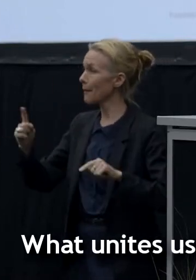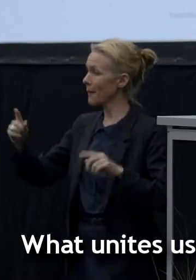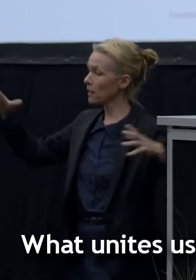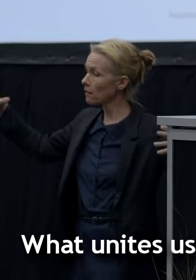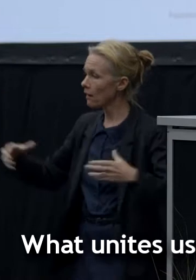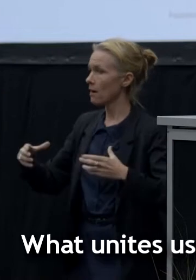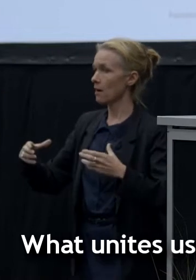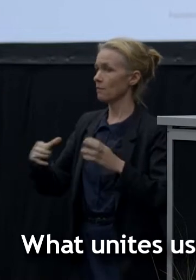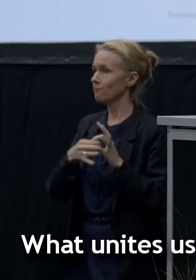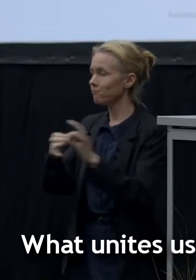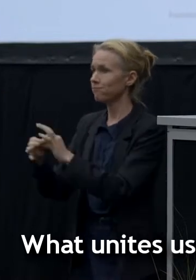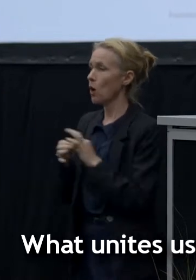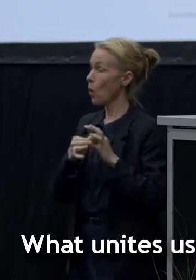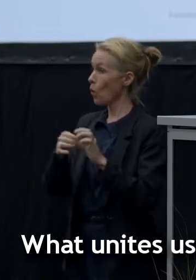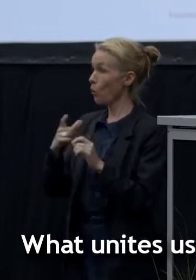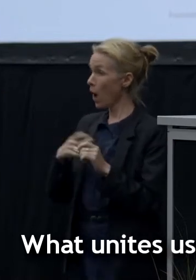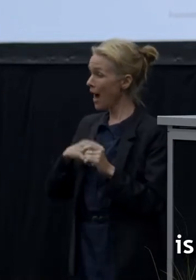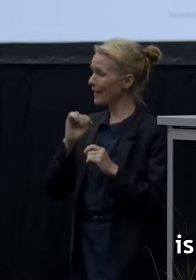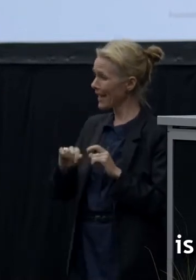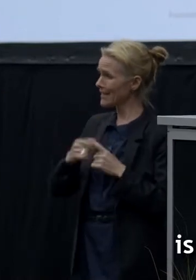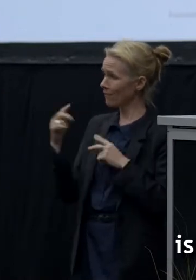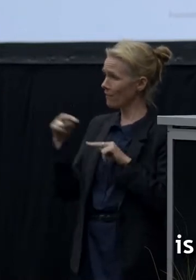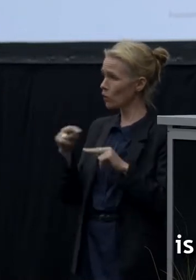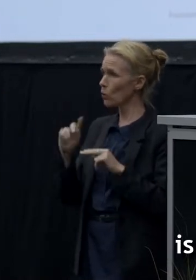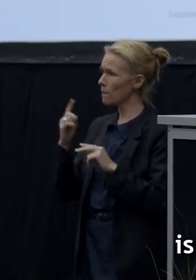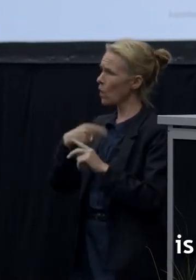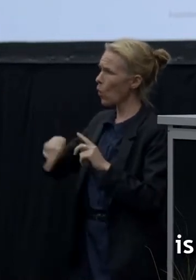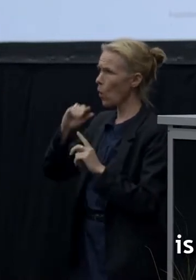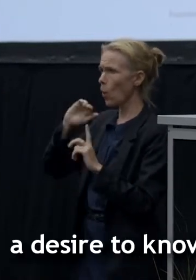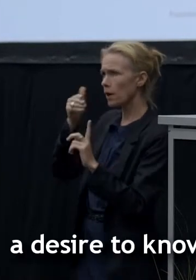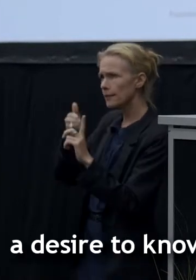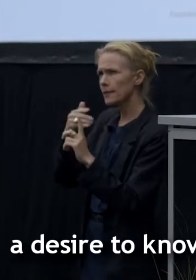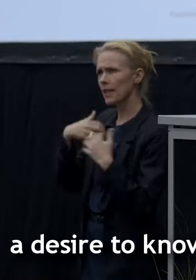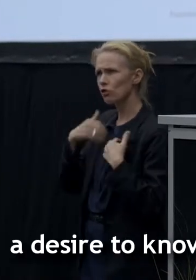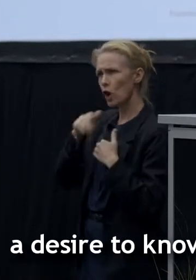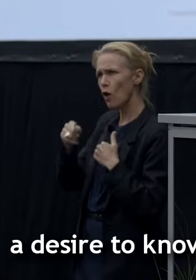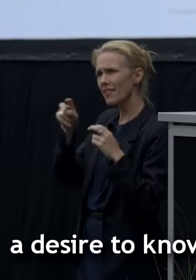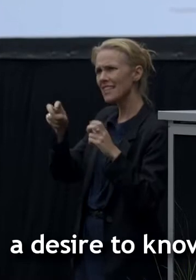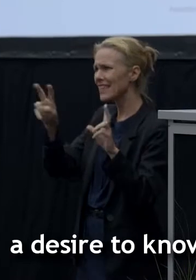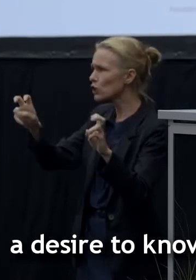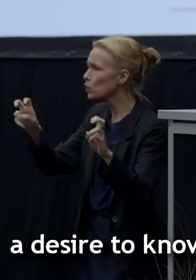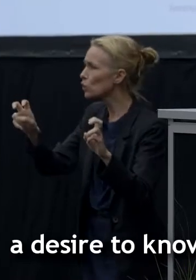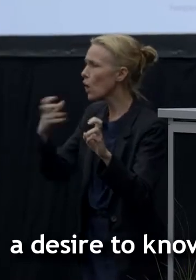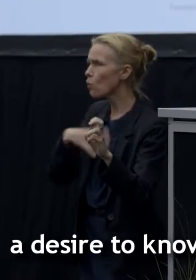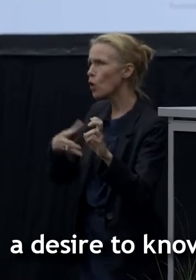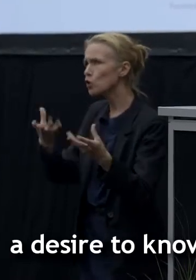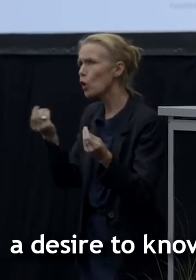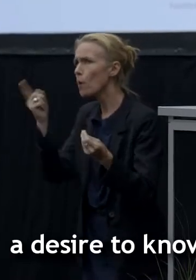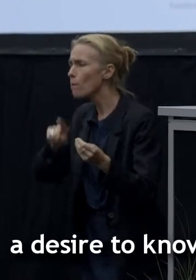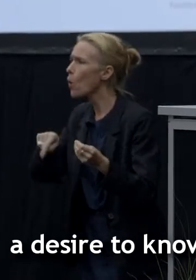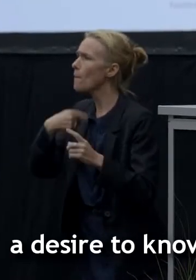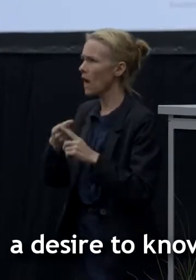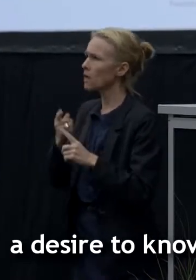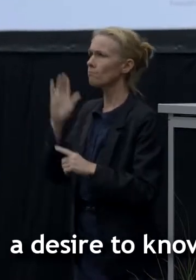all today, regardless of our viewpoints, is an interest in this subject, a desire to know more, and a willingness to